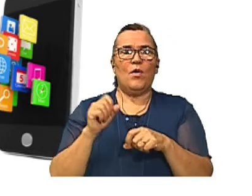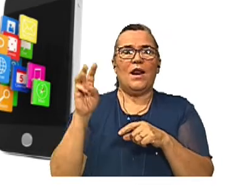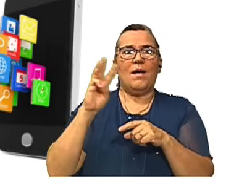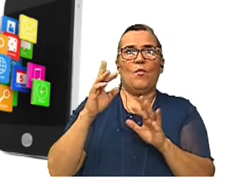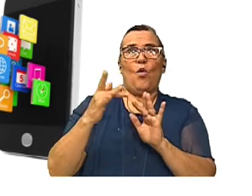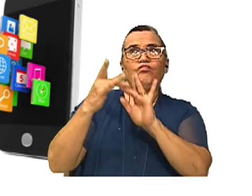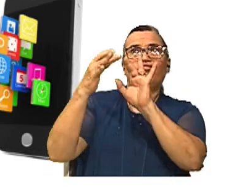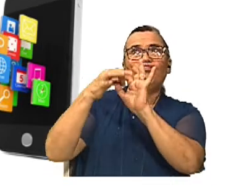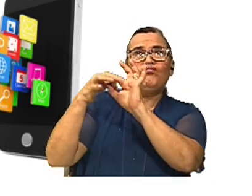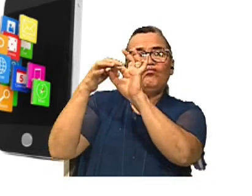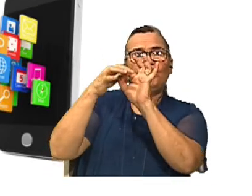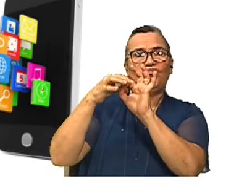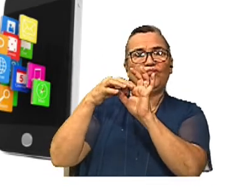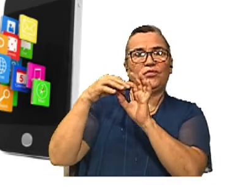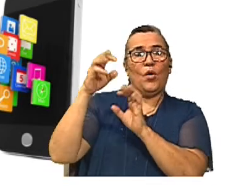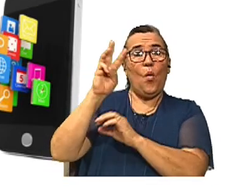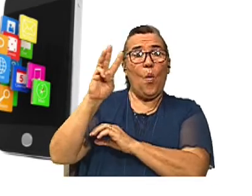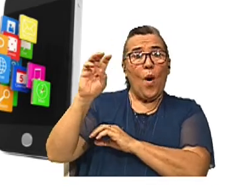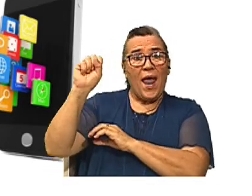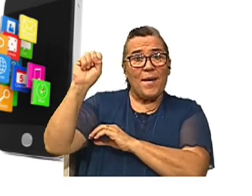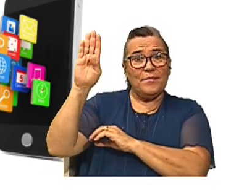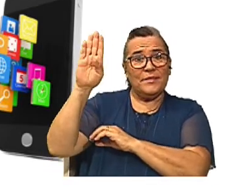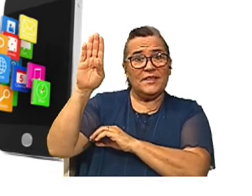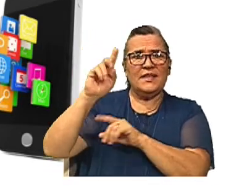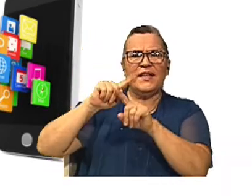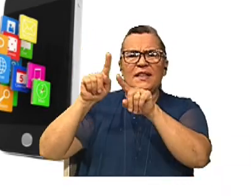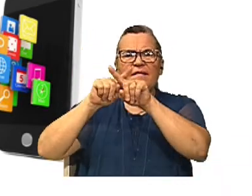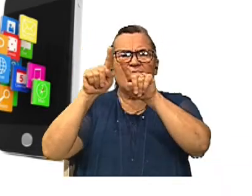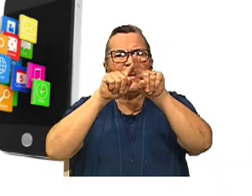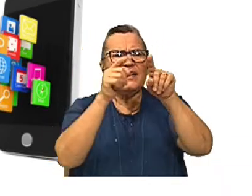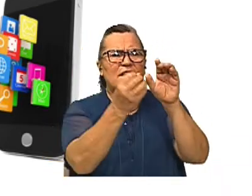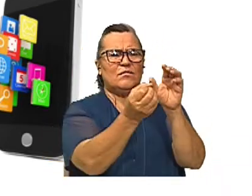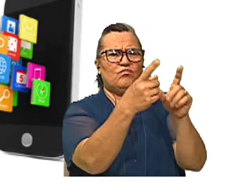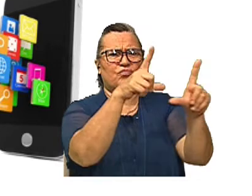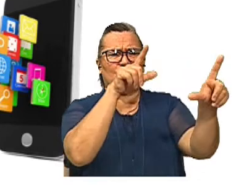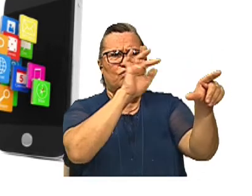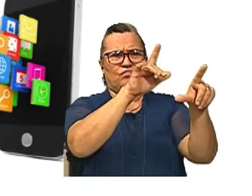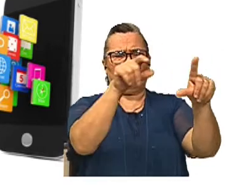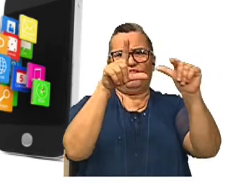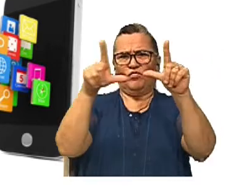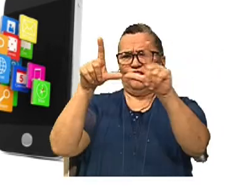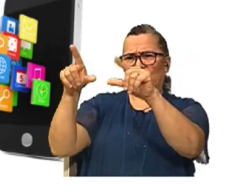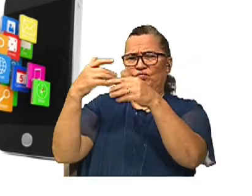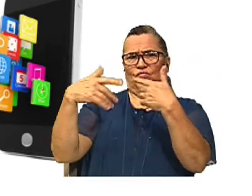then you can find dozens of different apps that you can use for doing your